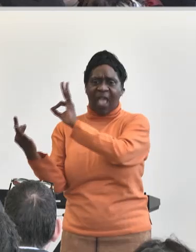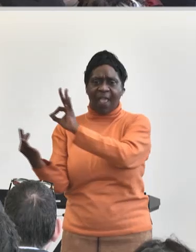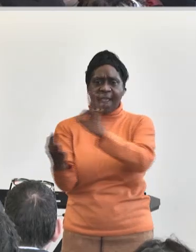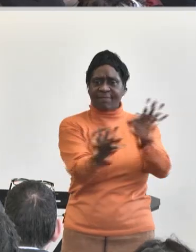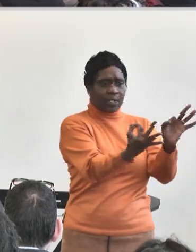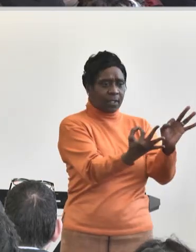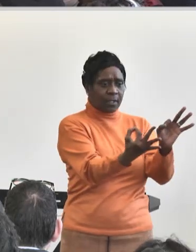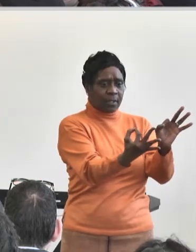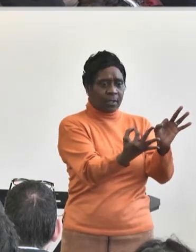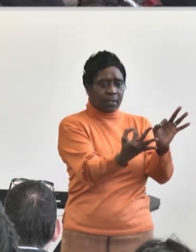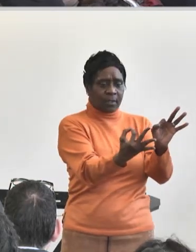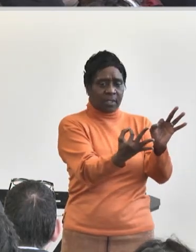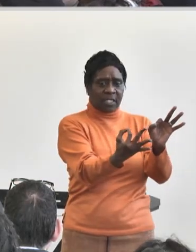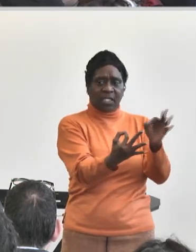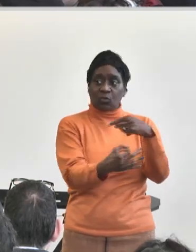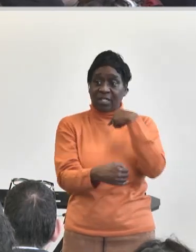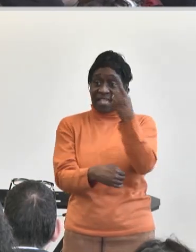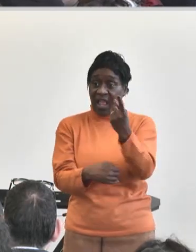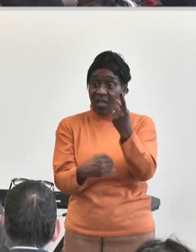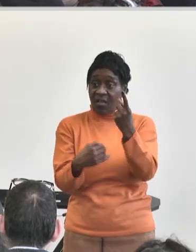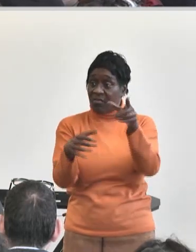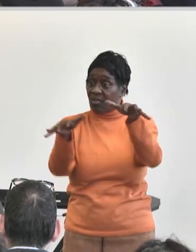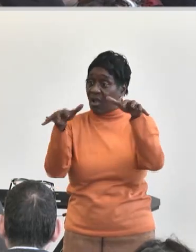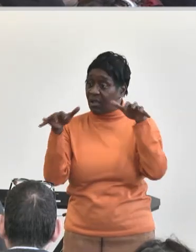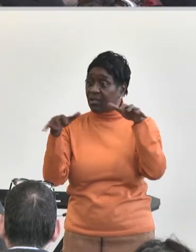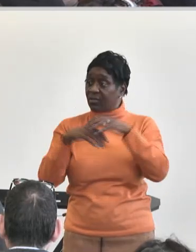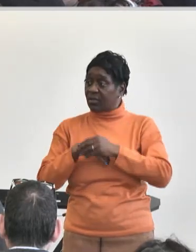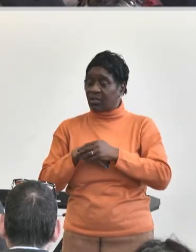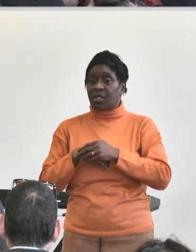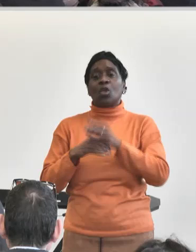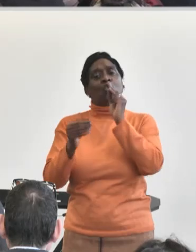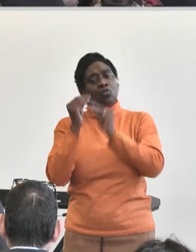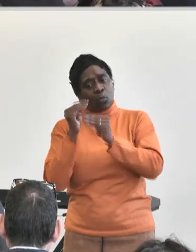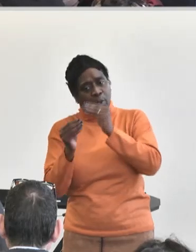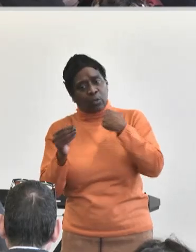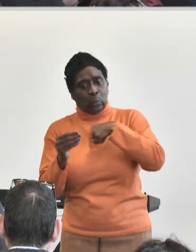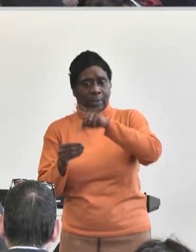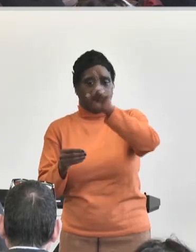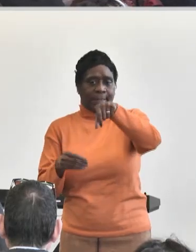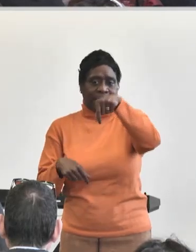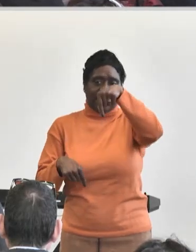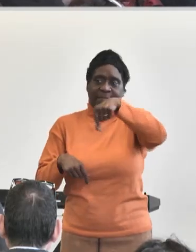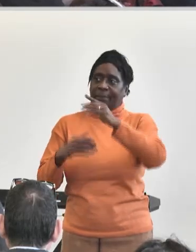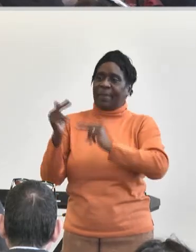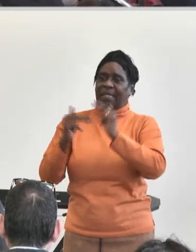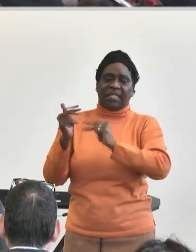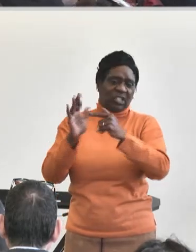saliera bien. He was going to say to the congregation, the repairs that we need in this building